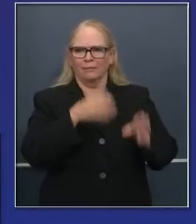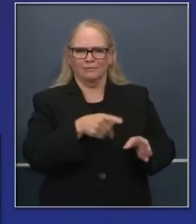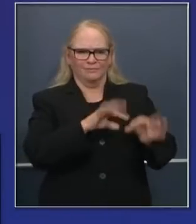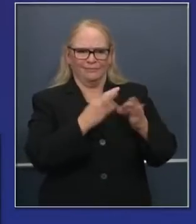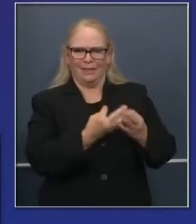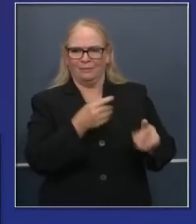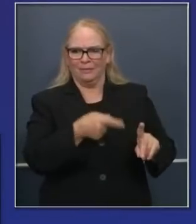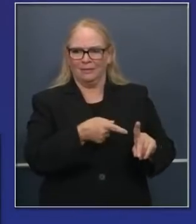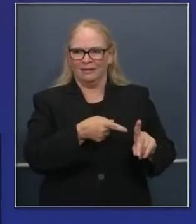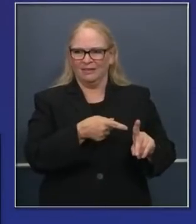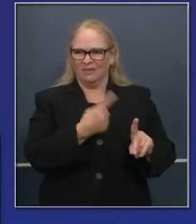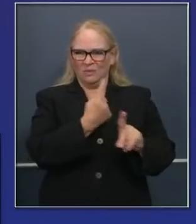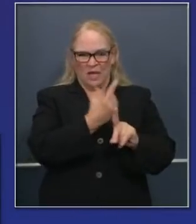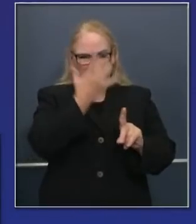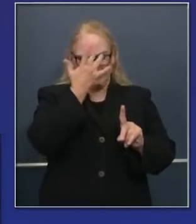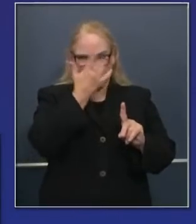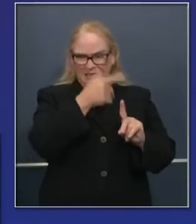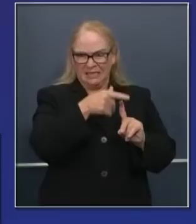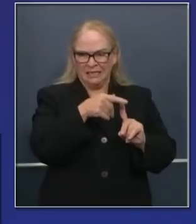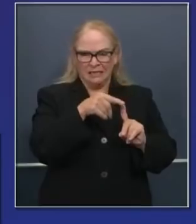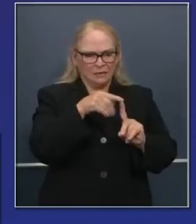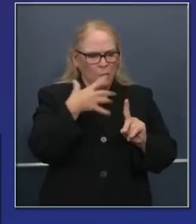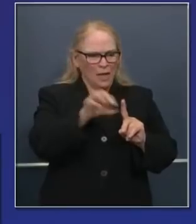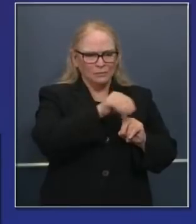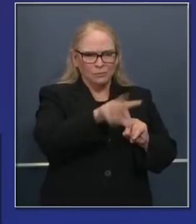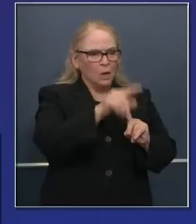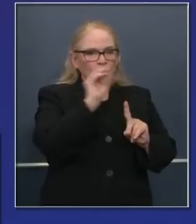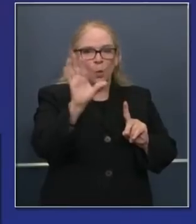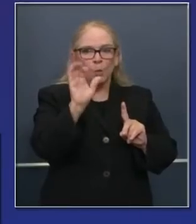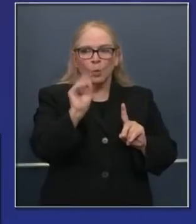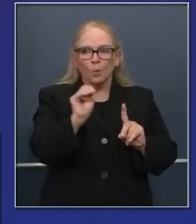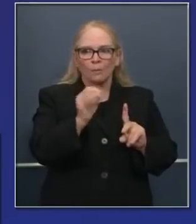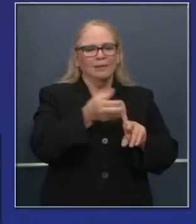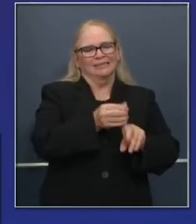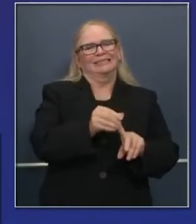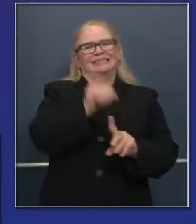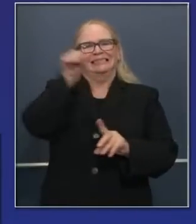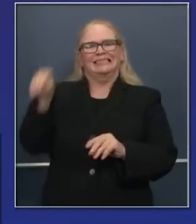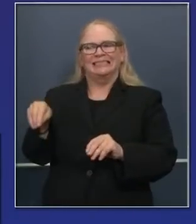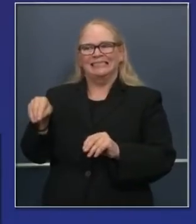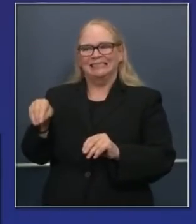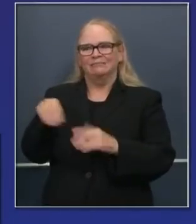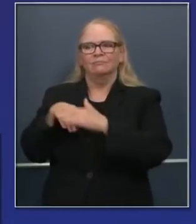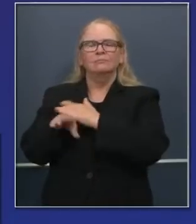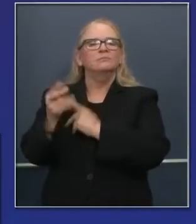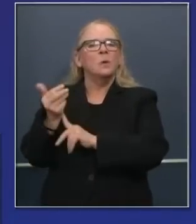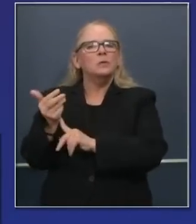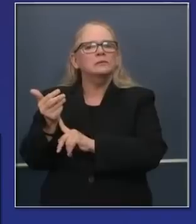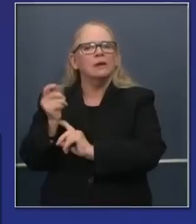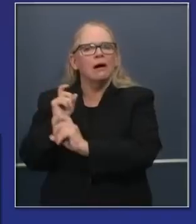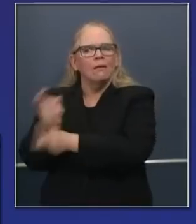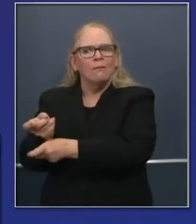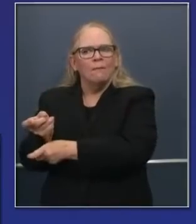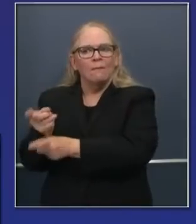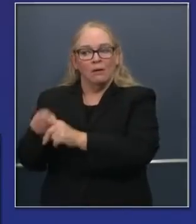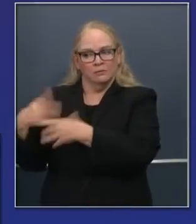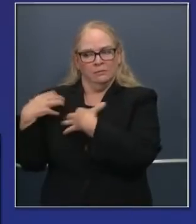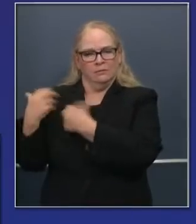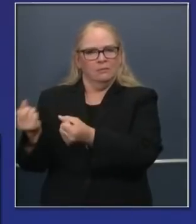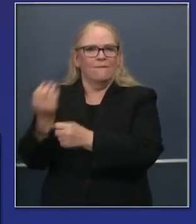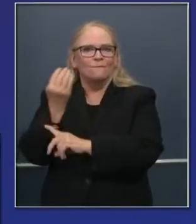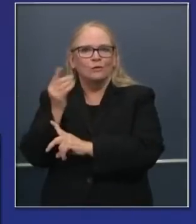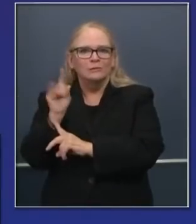location. We've talked about our efforts to provide hotel rooms and vouchers and other supports, but there's the intangible costs